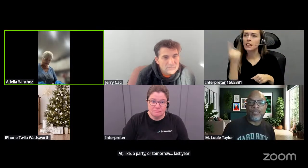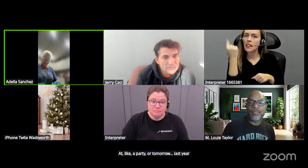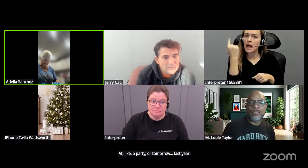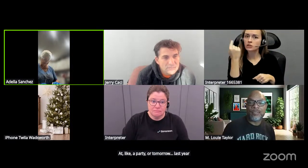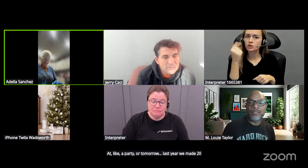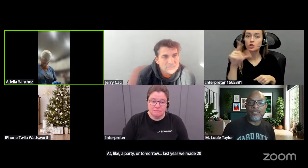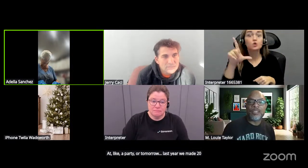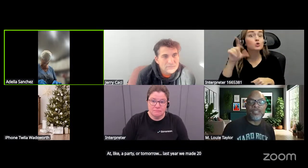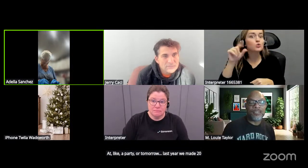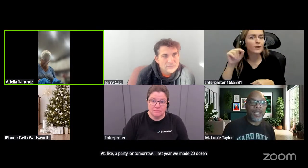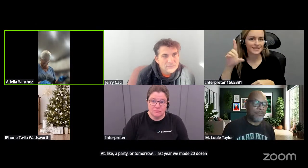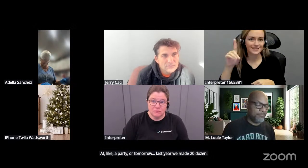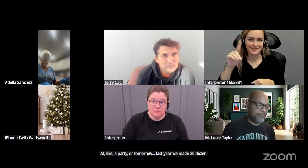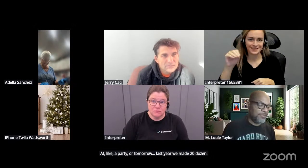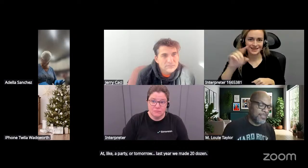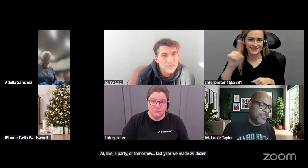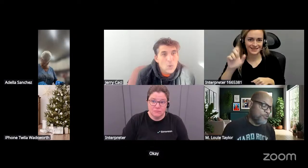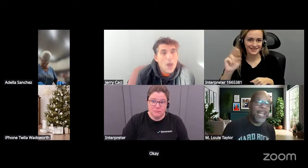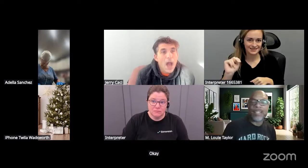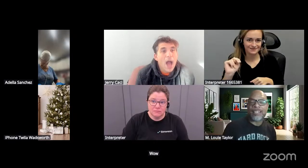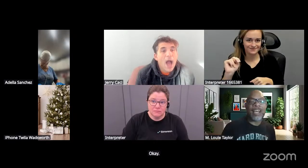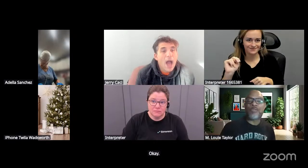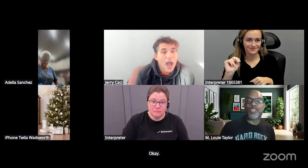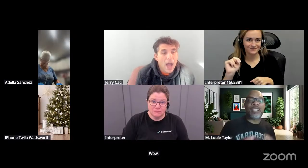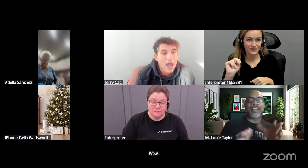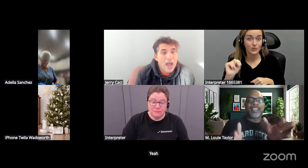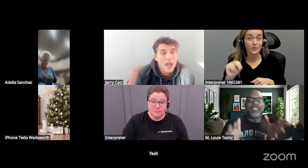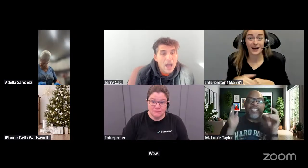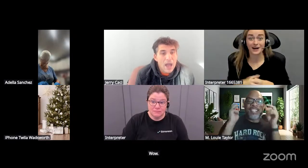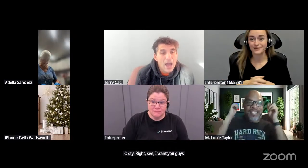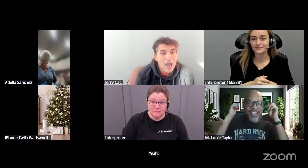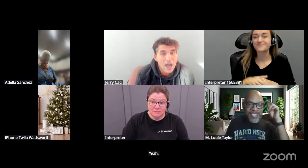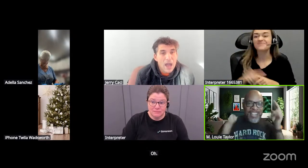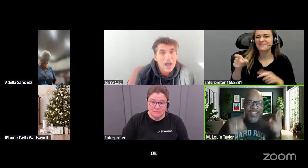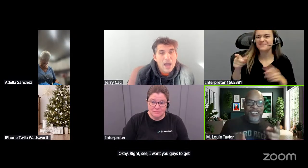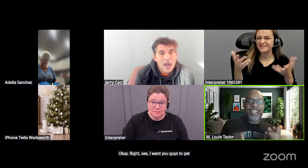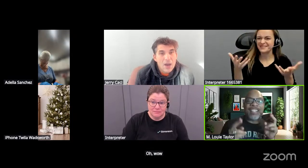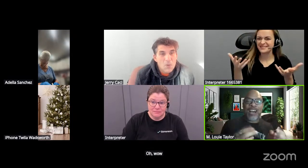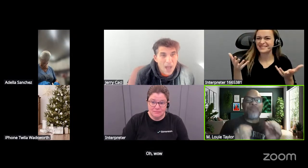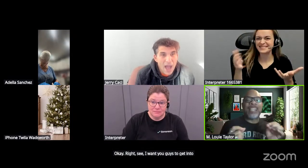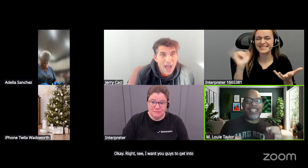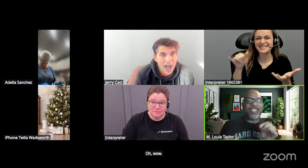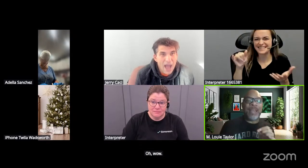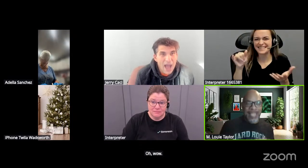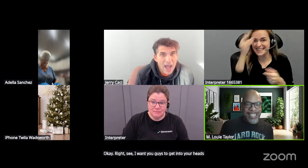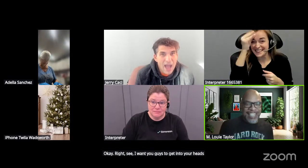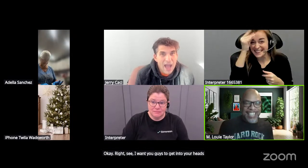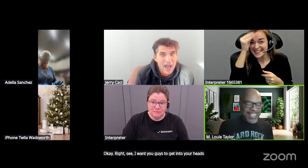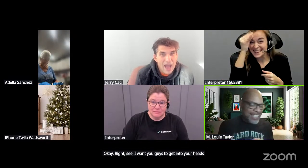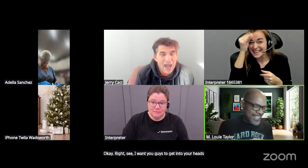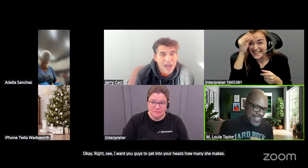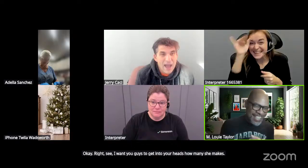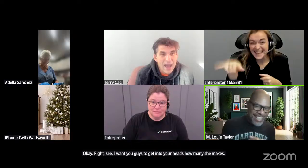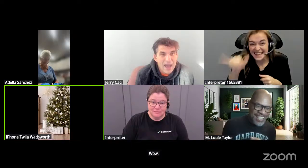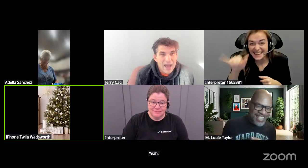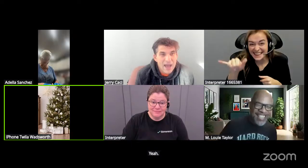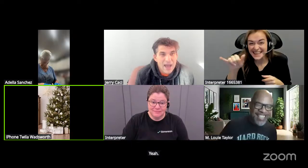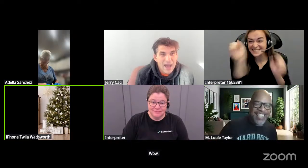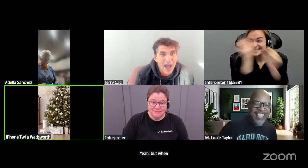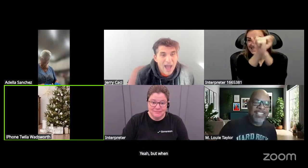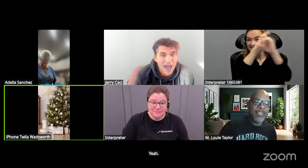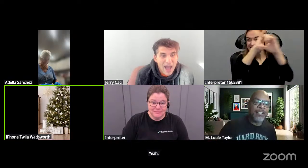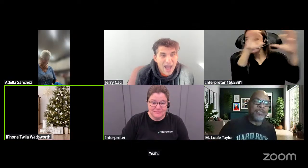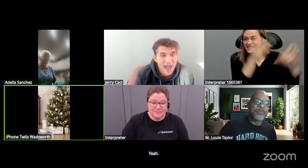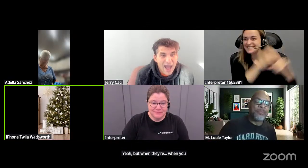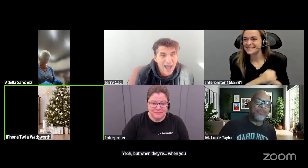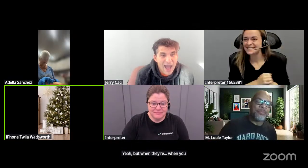20 dozen. Okay. Wow. Wow. Yeah. Right. See, I want you guys to Oh, get wow. to get into your heads how many she makes. Yeah, but when